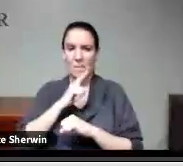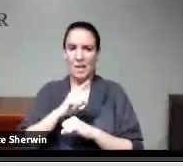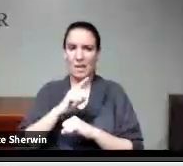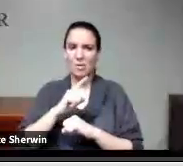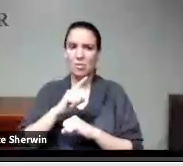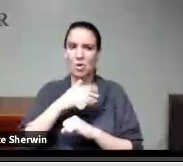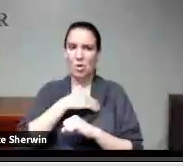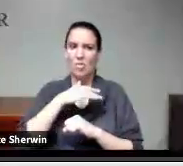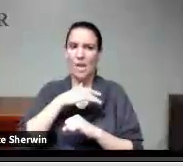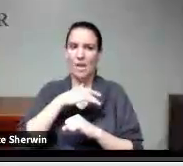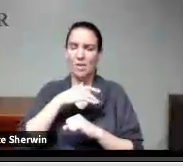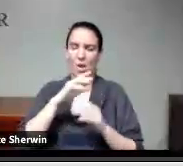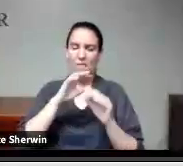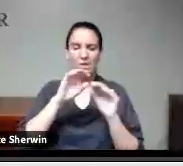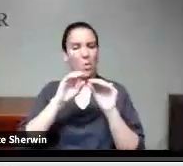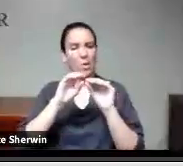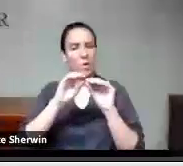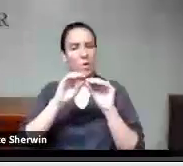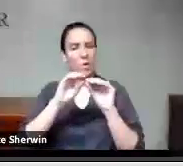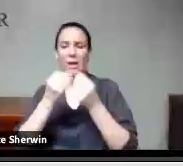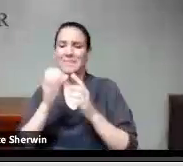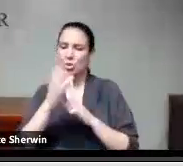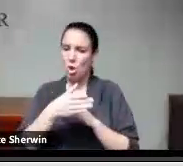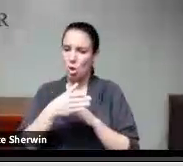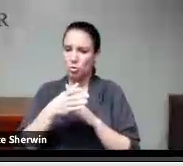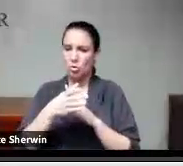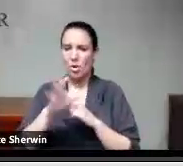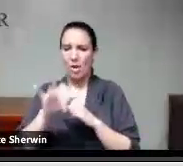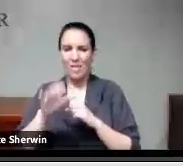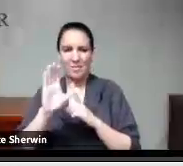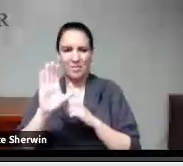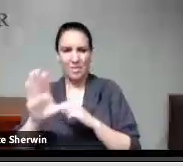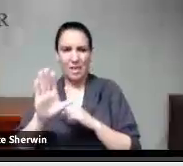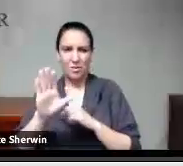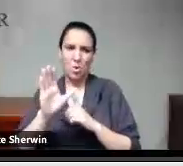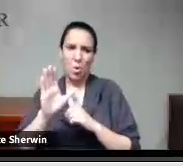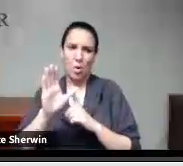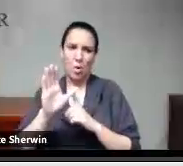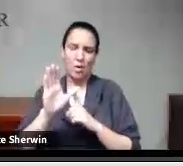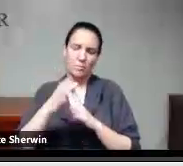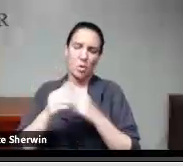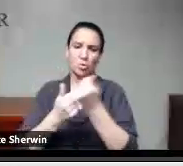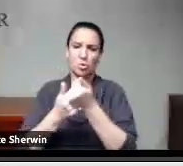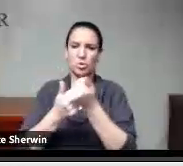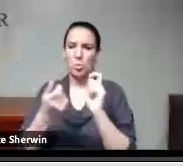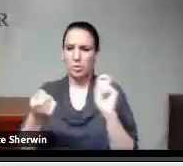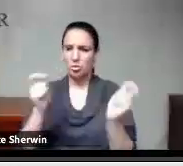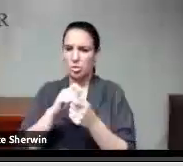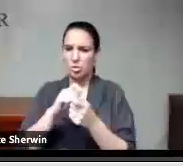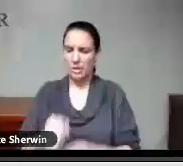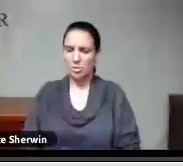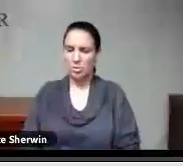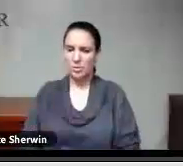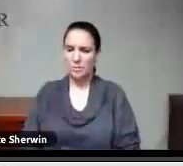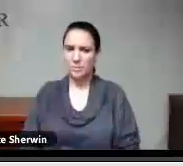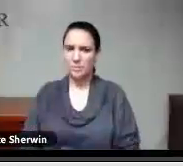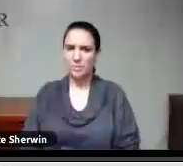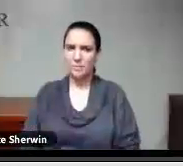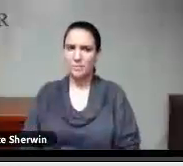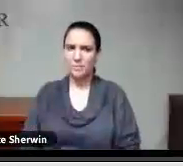organizational culture and climate that supports change. So one of the things that oftentimes happens is that we